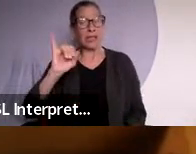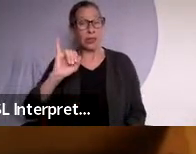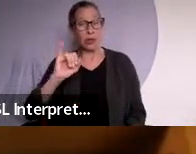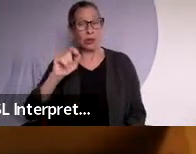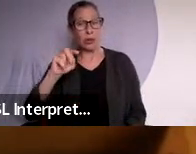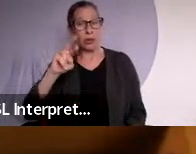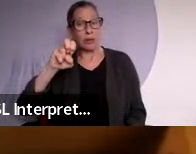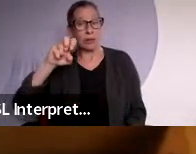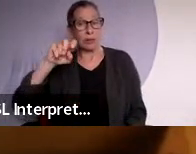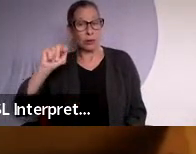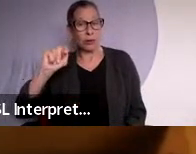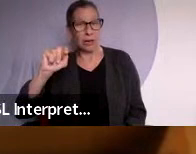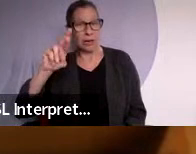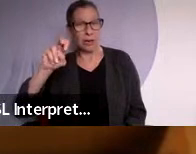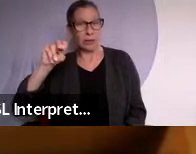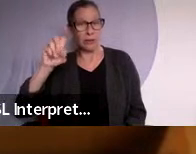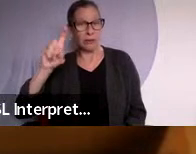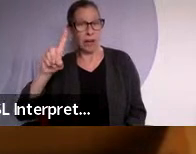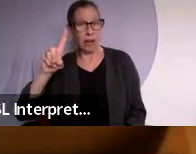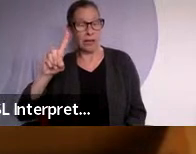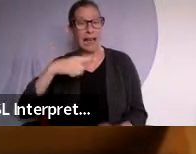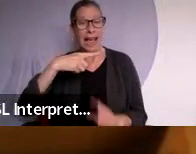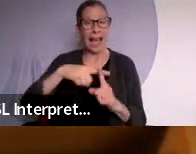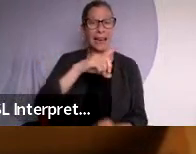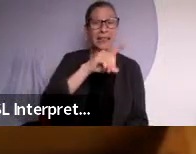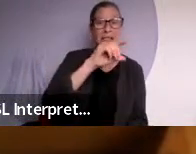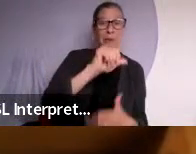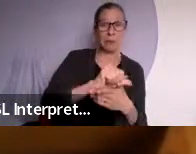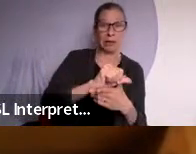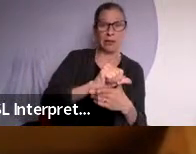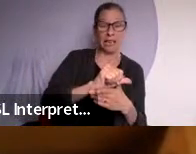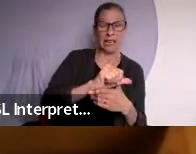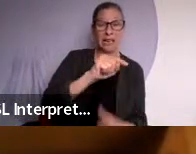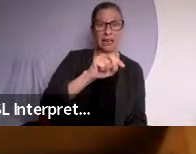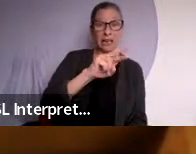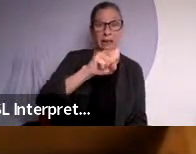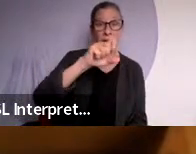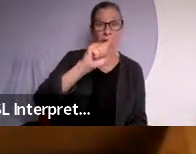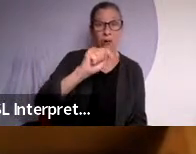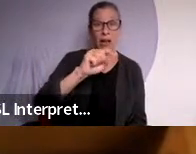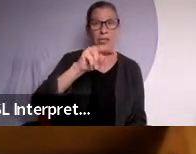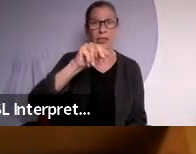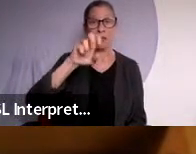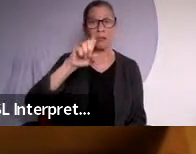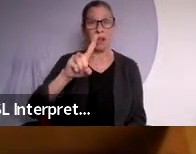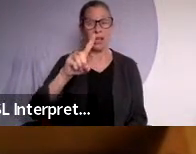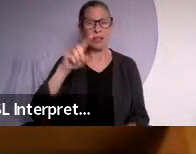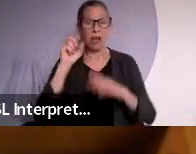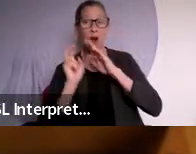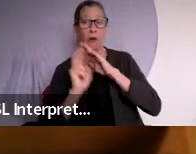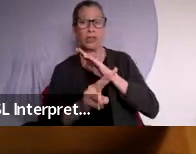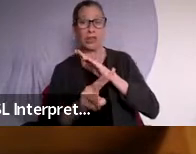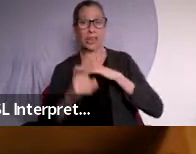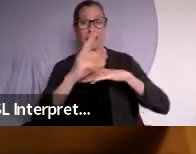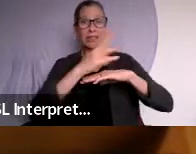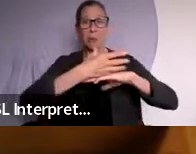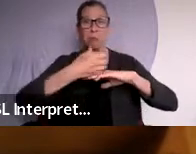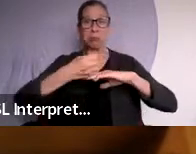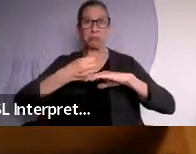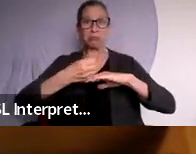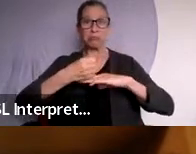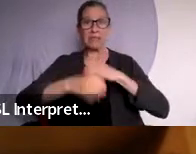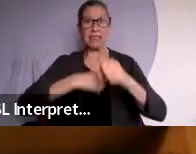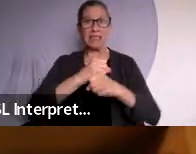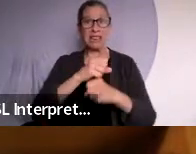Disability Insurance Trust Fund are projected to become depleted in 2034. If